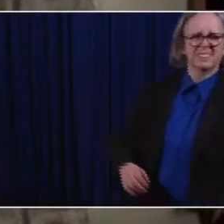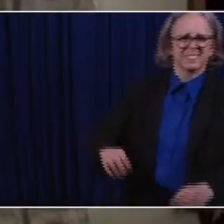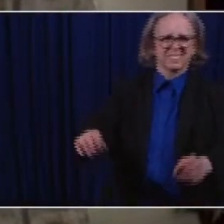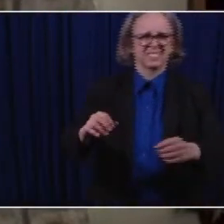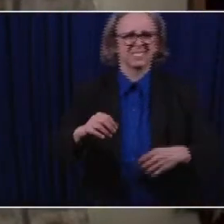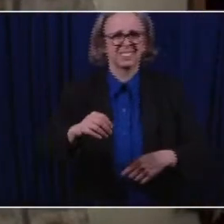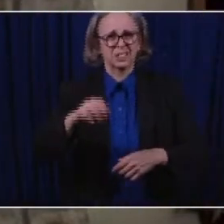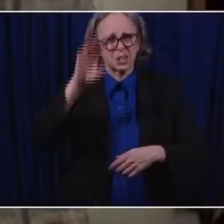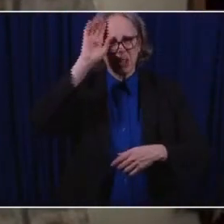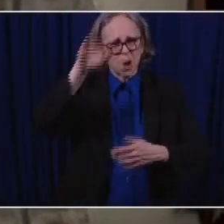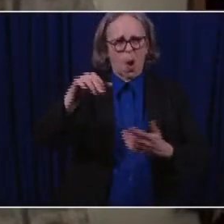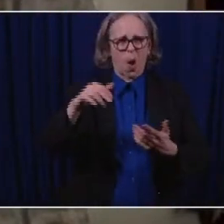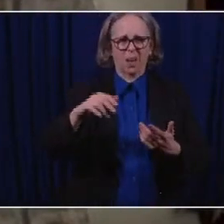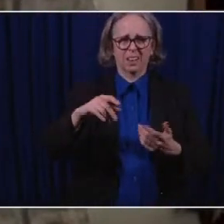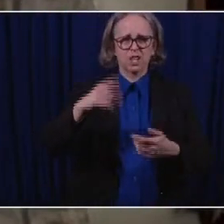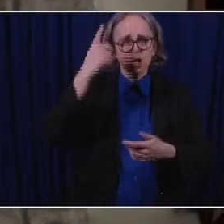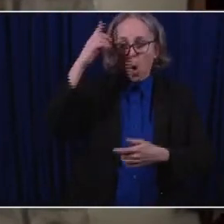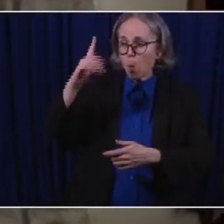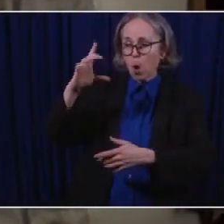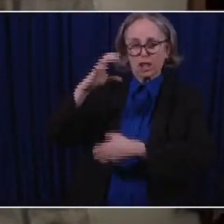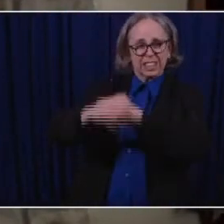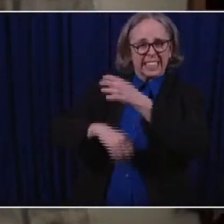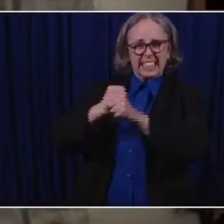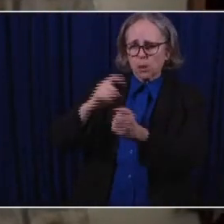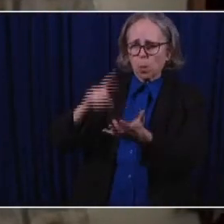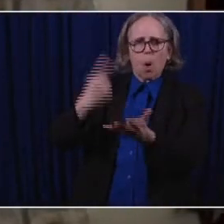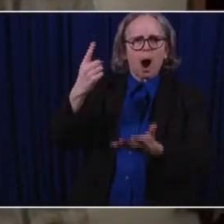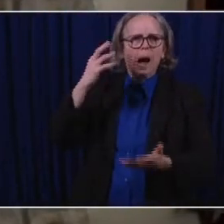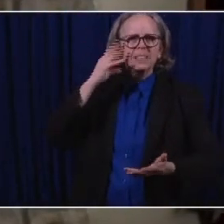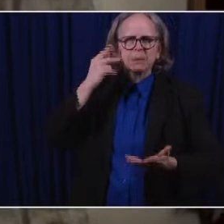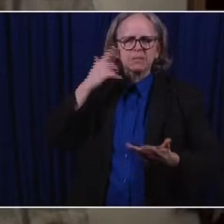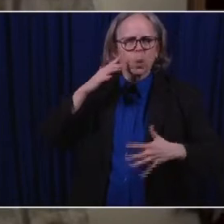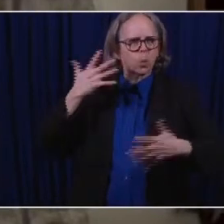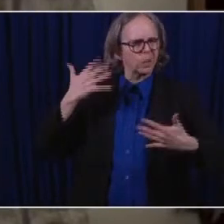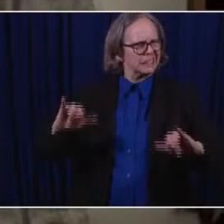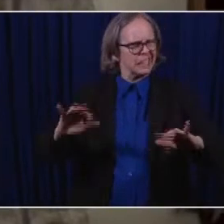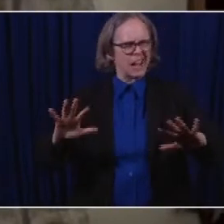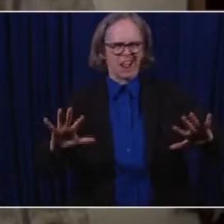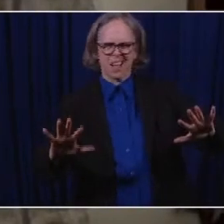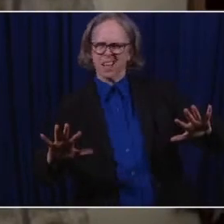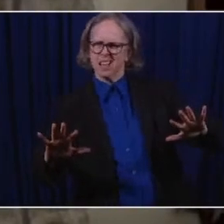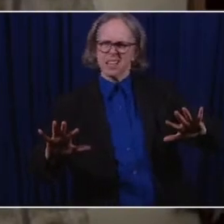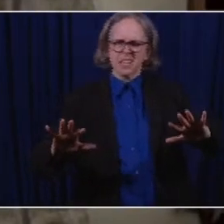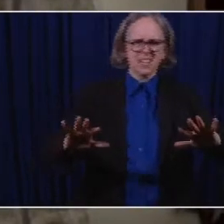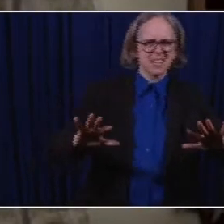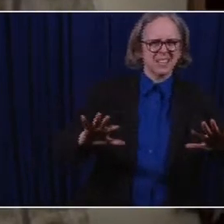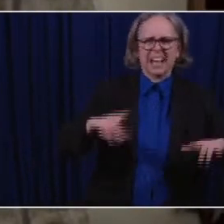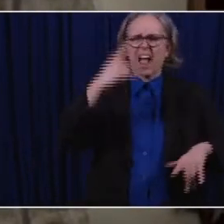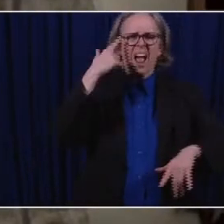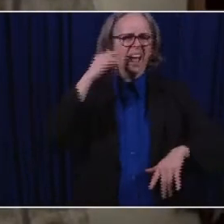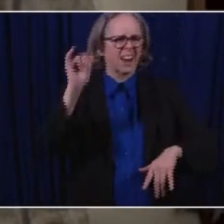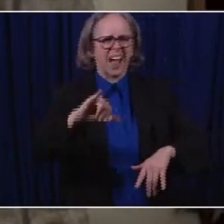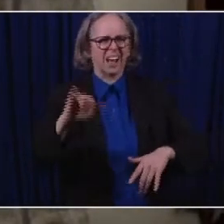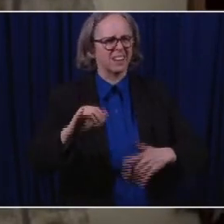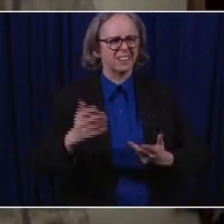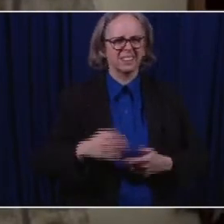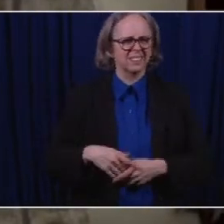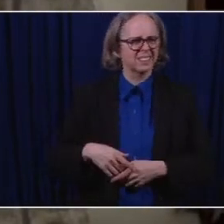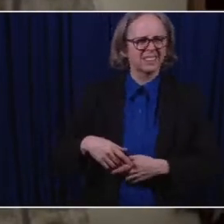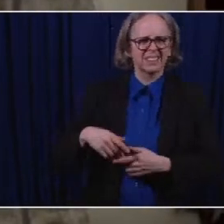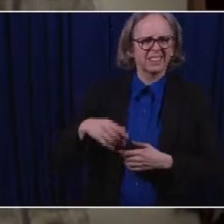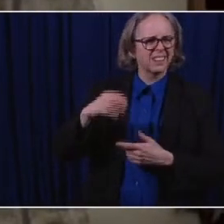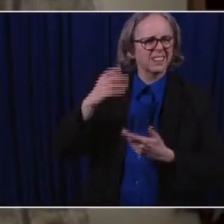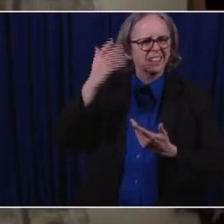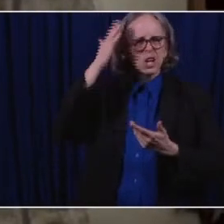reflection on state employees that we have to go out into the private sector to help deal with a huge, huge